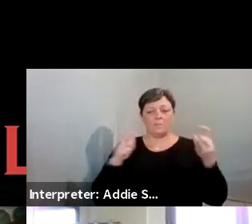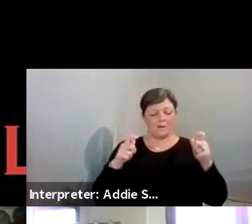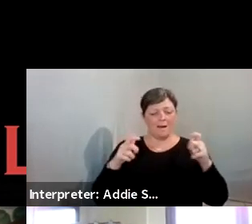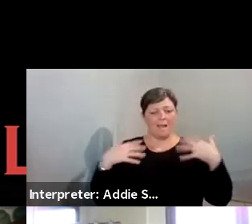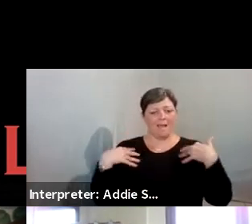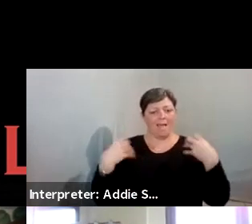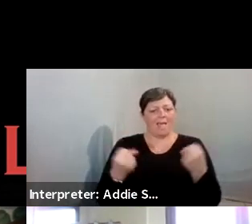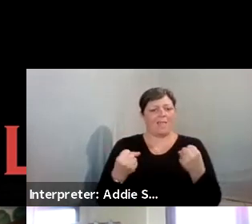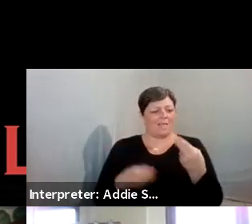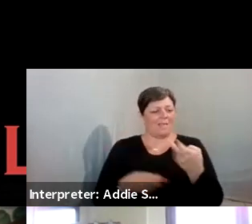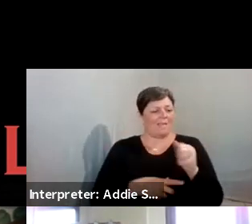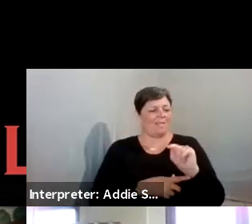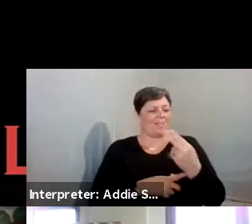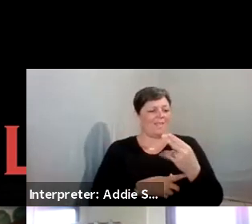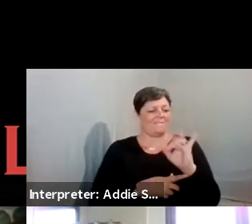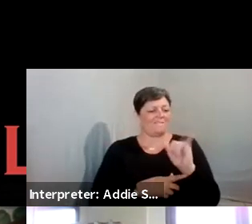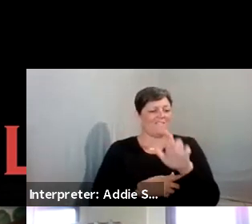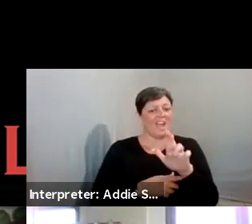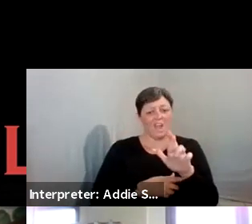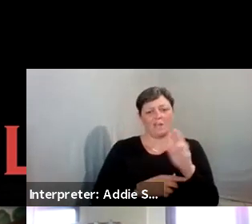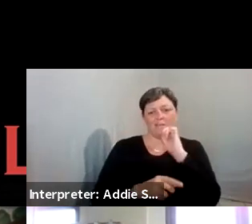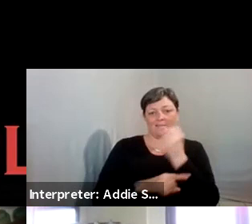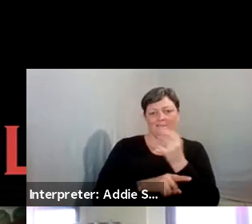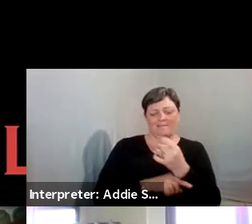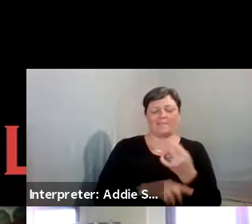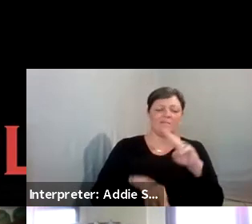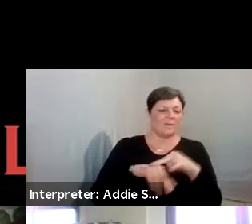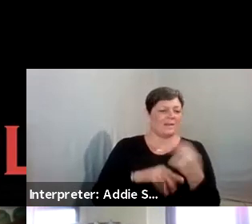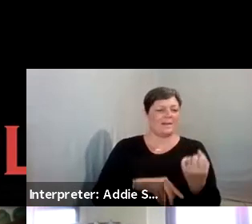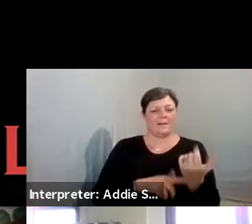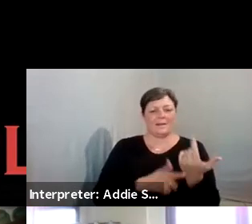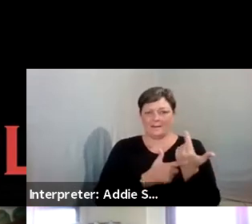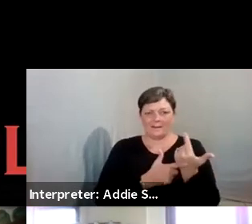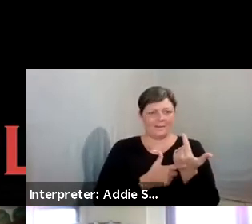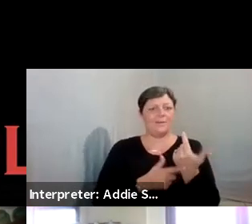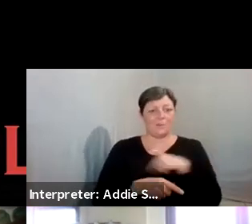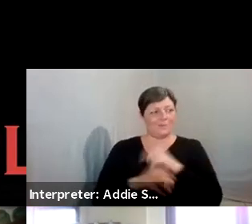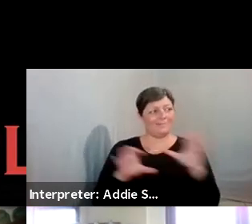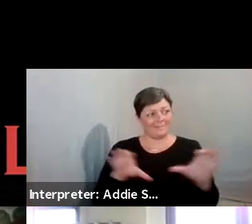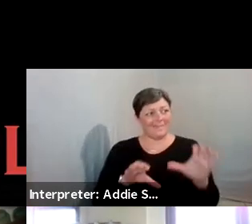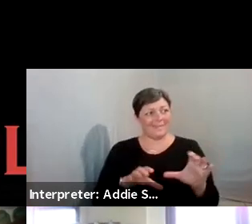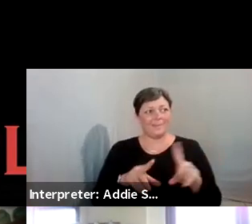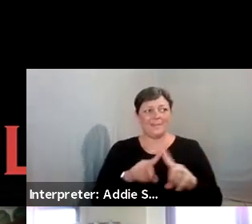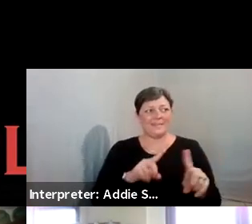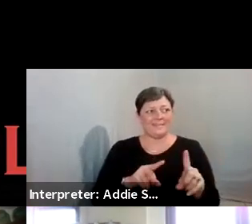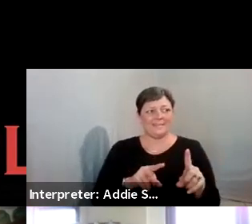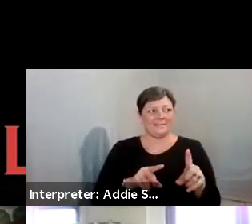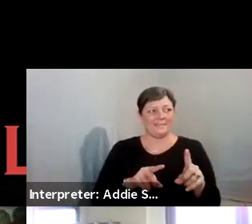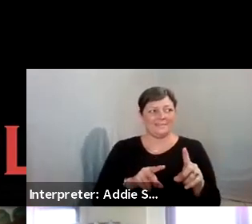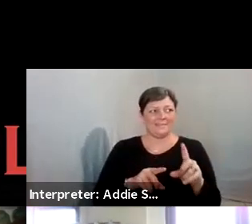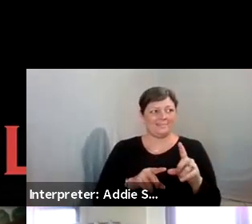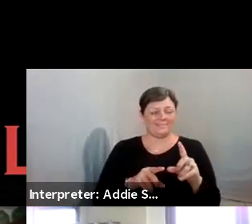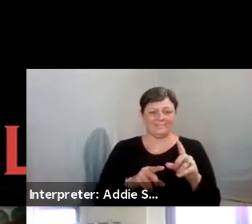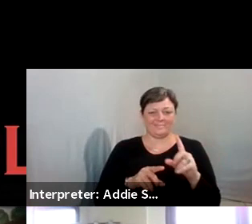fair every year. And of course, last year we did it, but it was just a